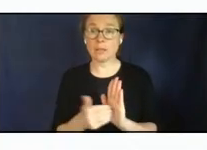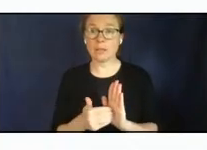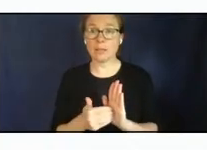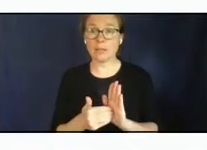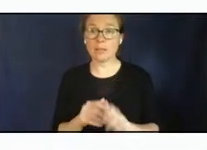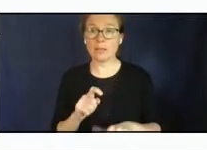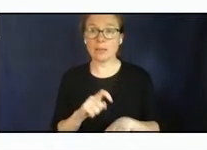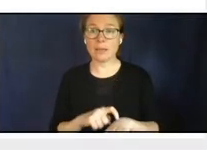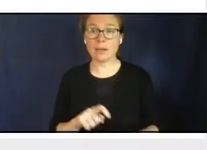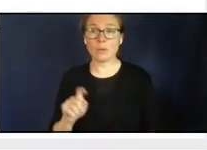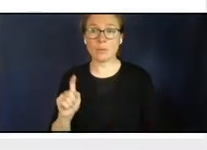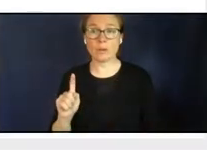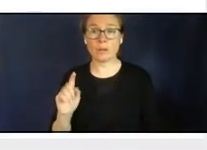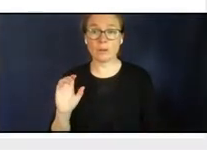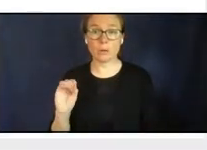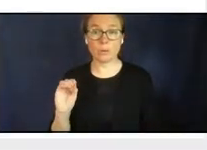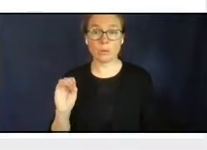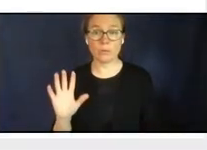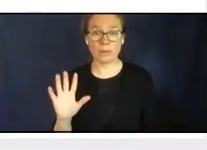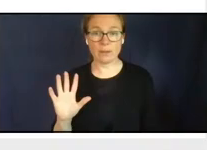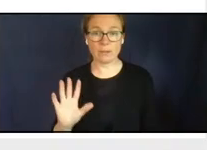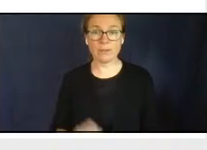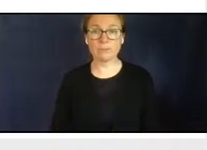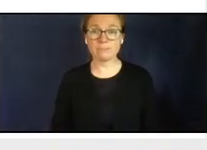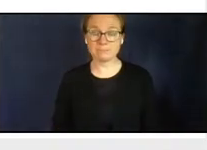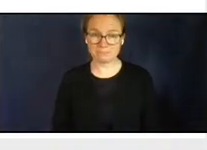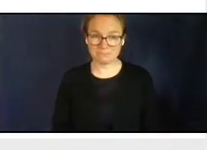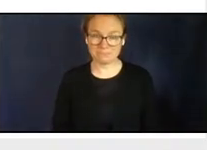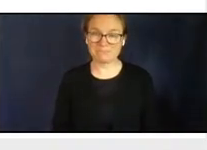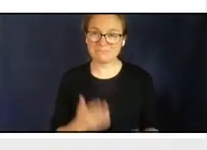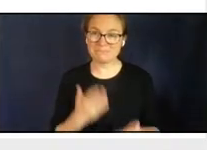1:05. Thanks, everyone.